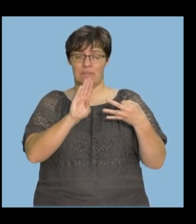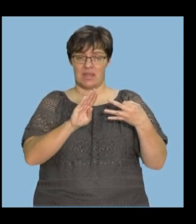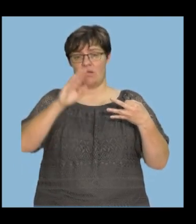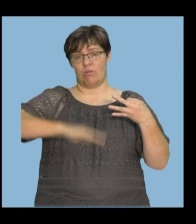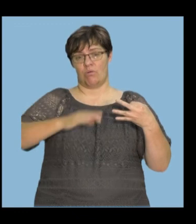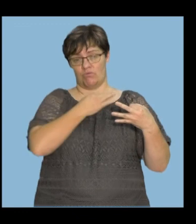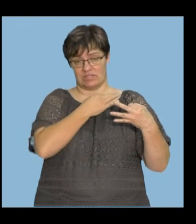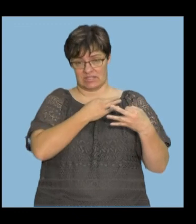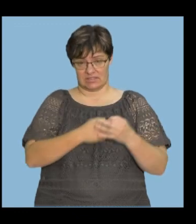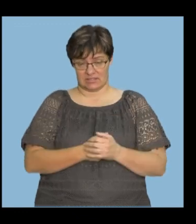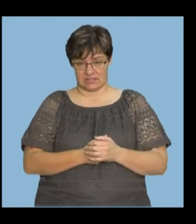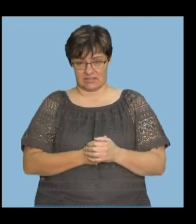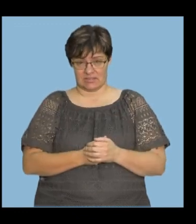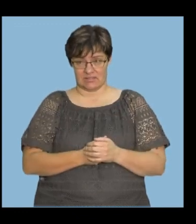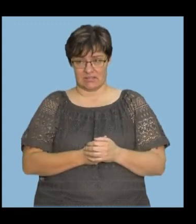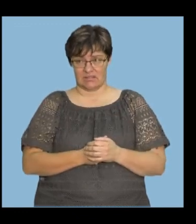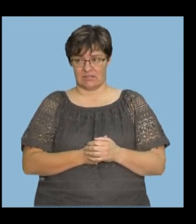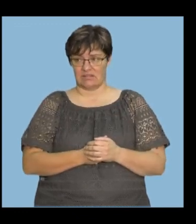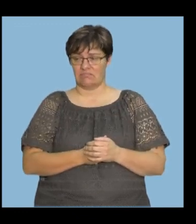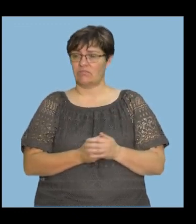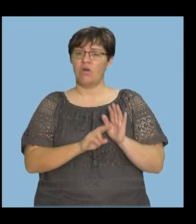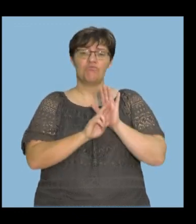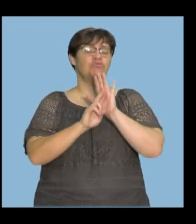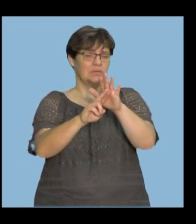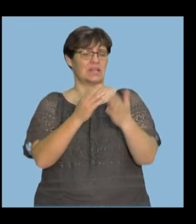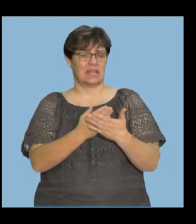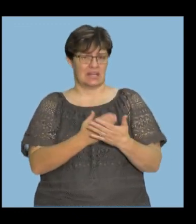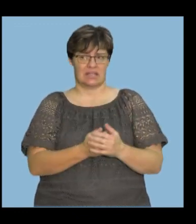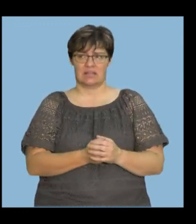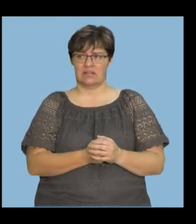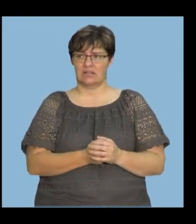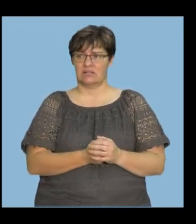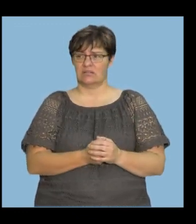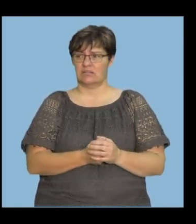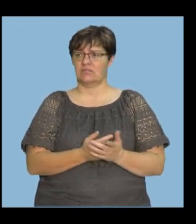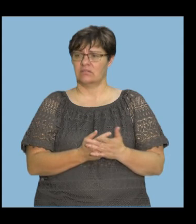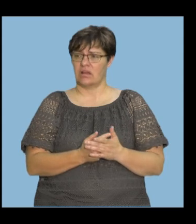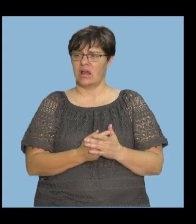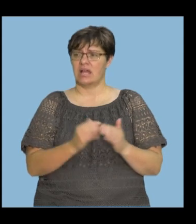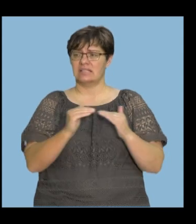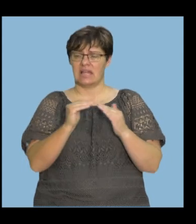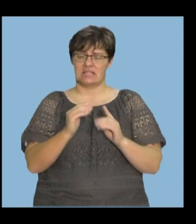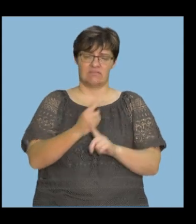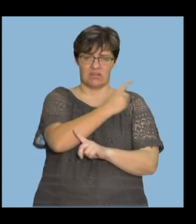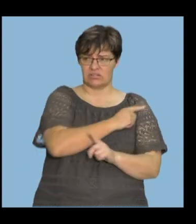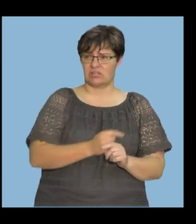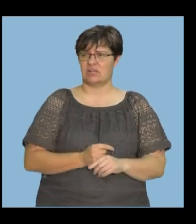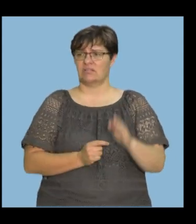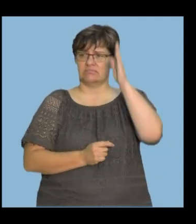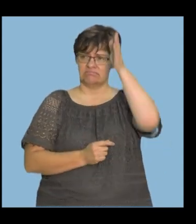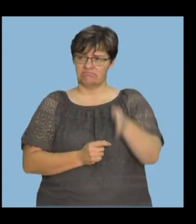Okay. Now we can represent this. It's a standard deviation return, which is the average. See what we